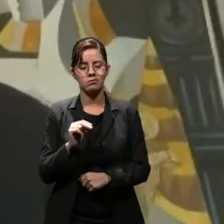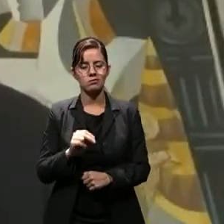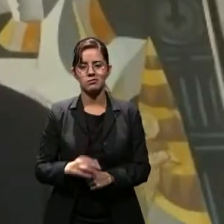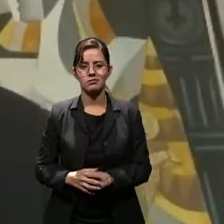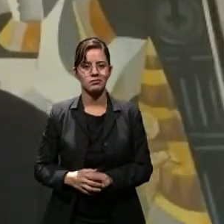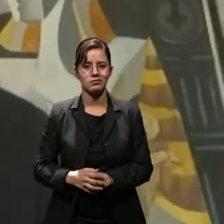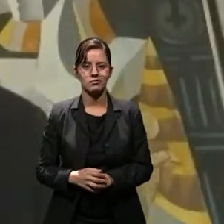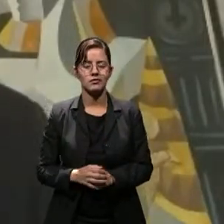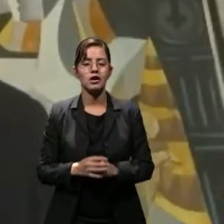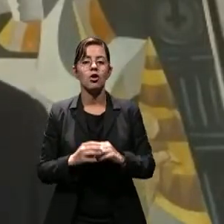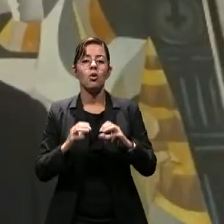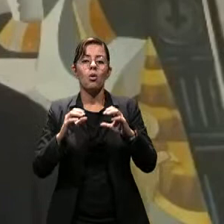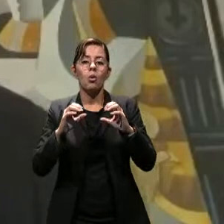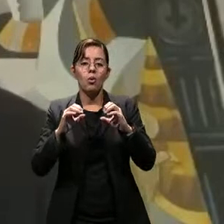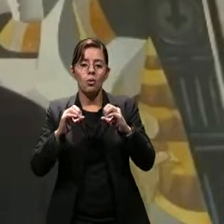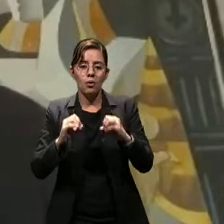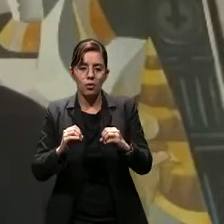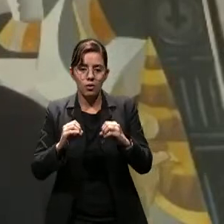to control,